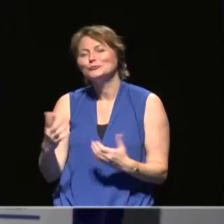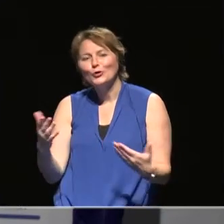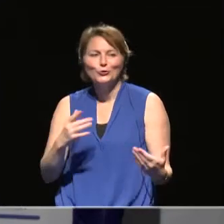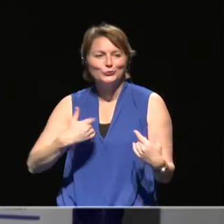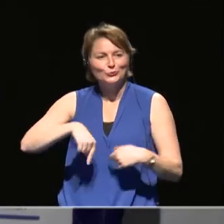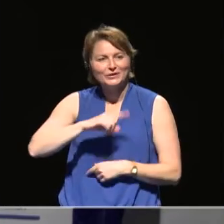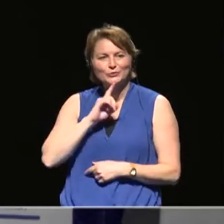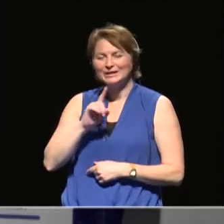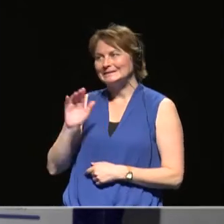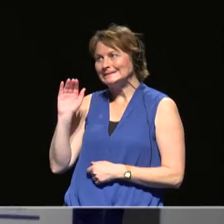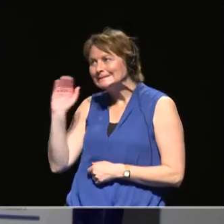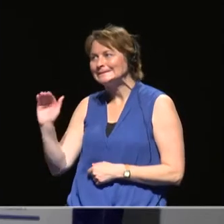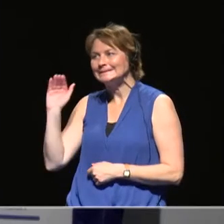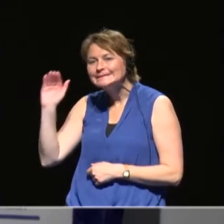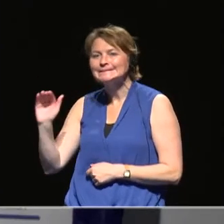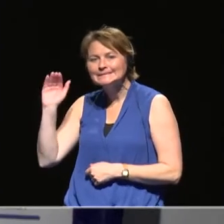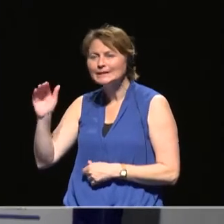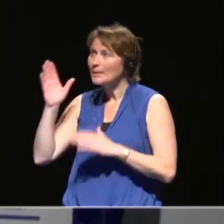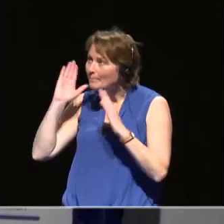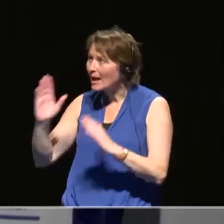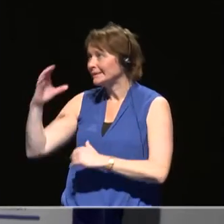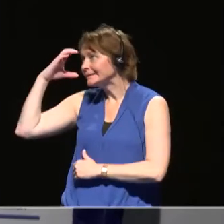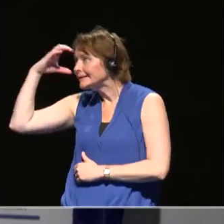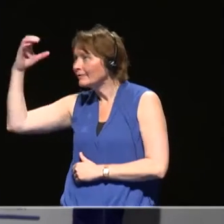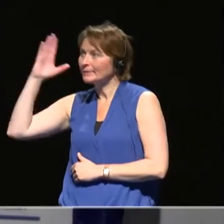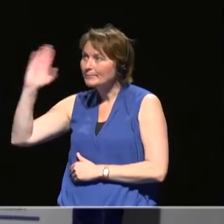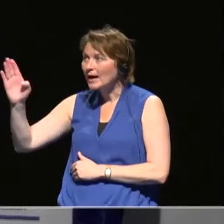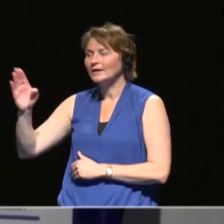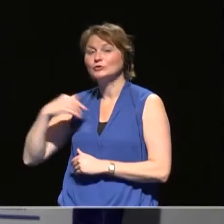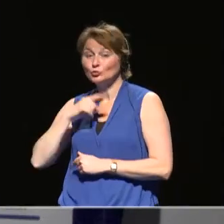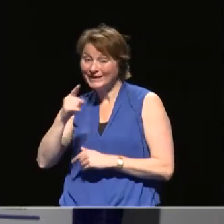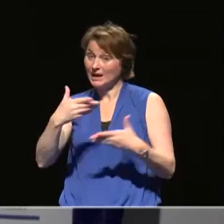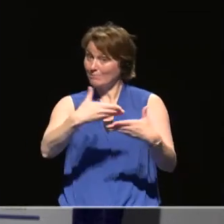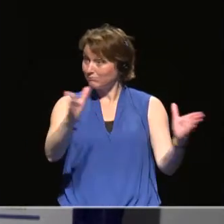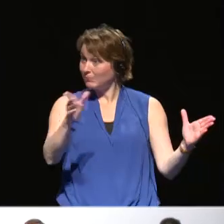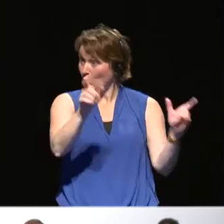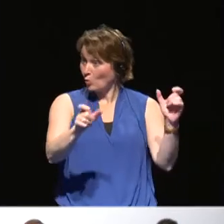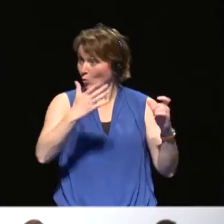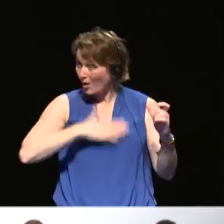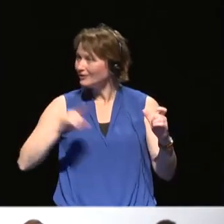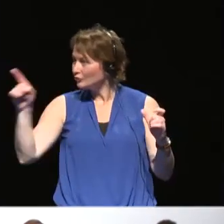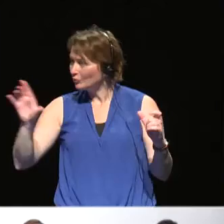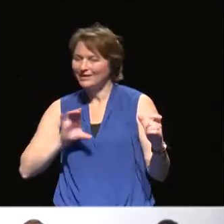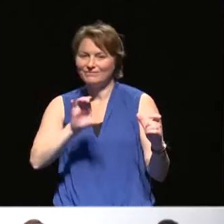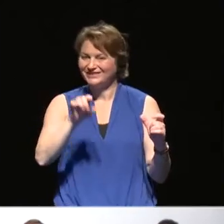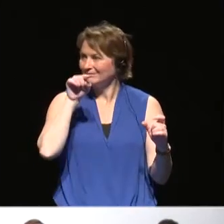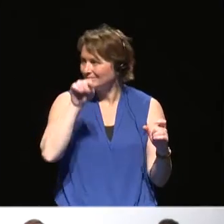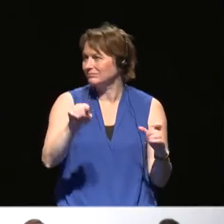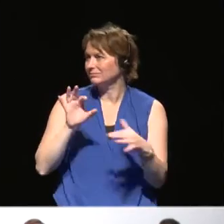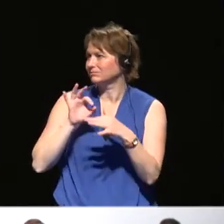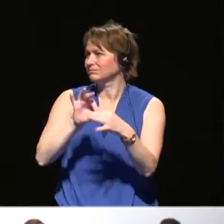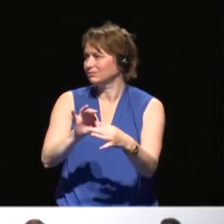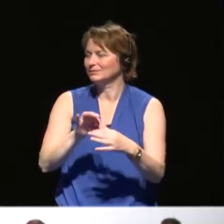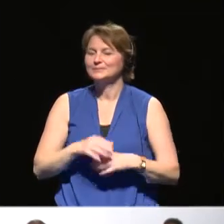say what should be done for the government to invest in line with the interests of the population. If you would like to bring the perspective